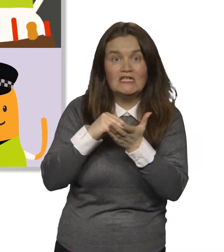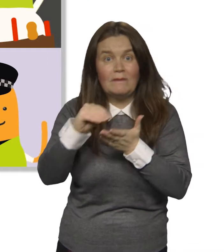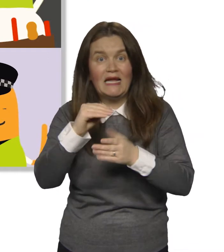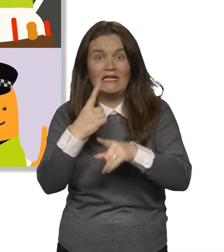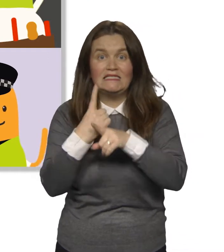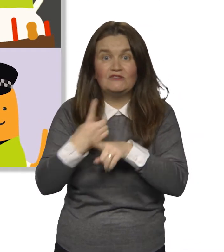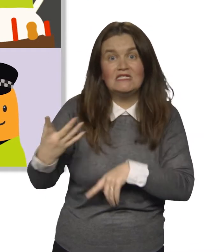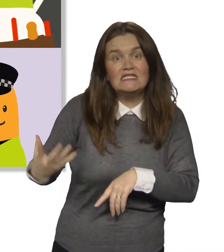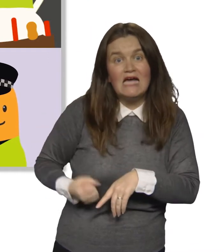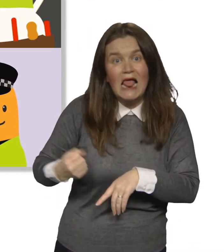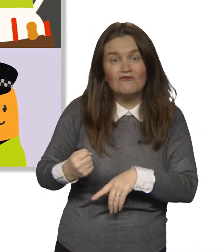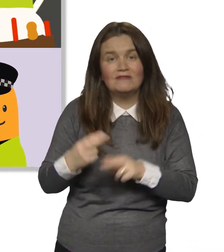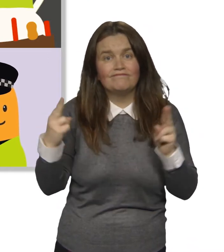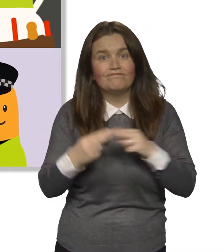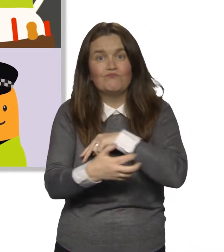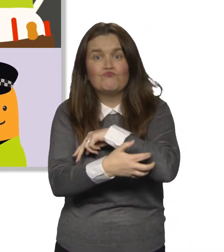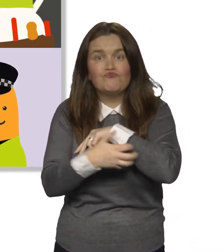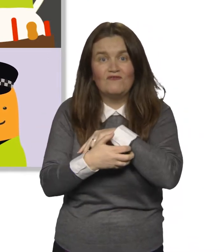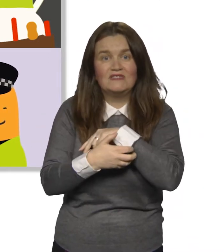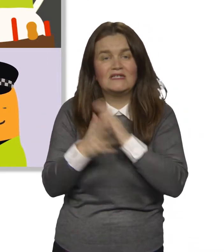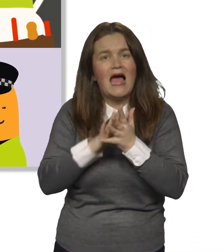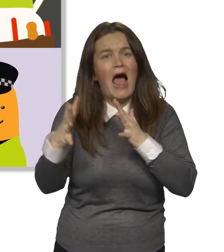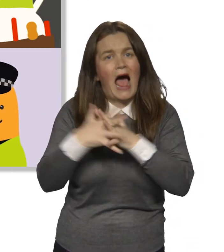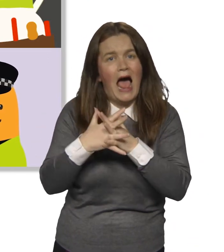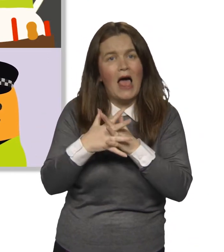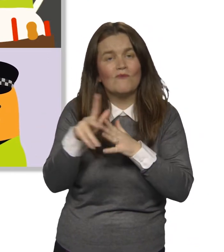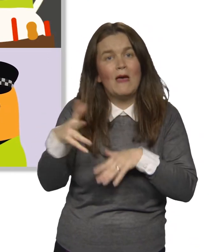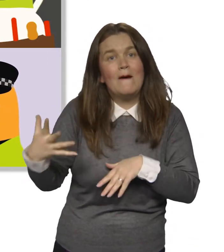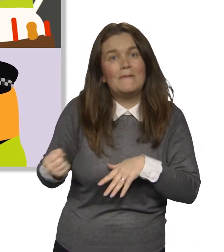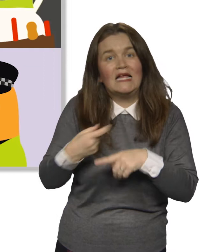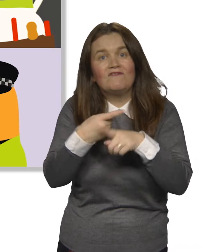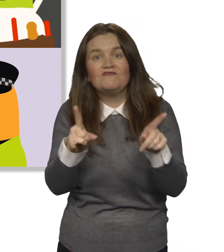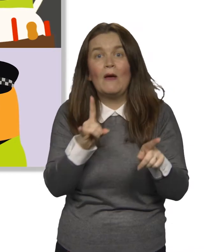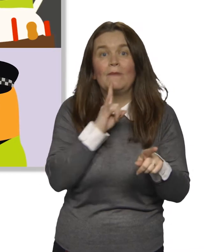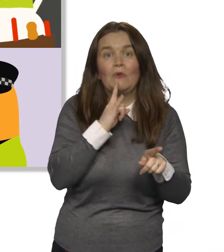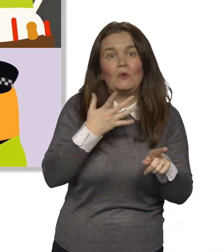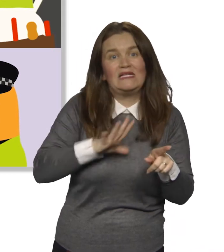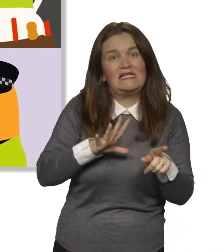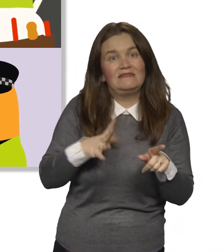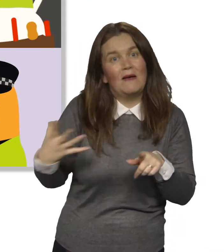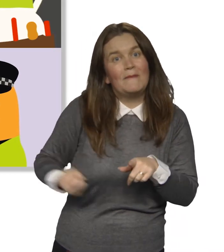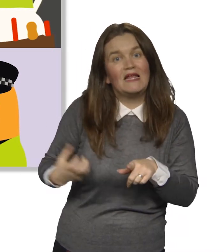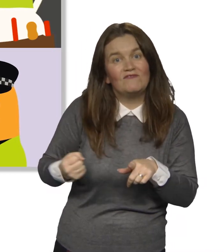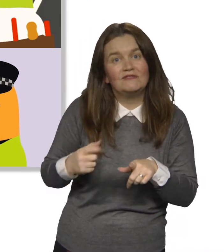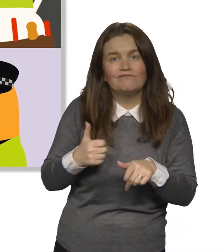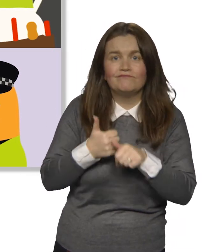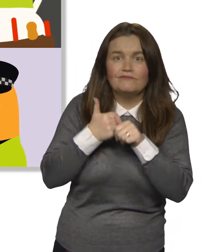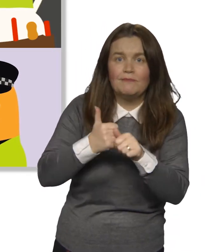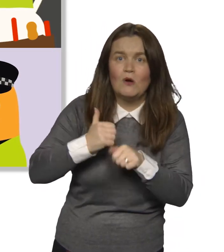your teachers' salaries, tackle poverty by paying benefits to people who need them, and support older people by paying them a pension.